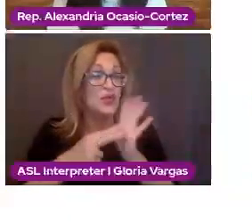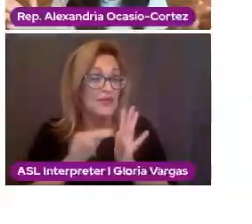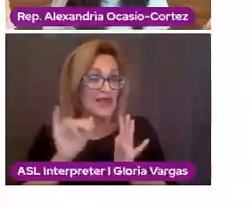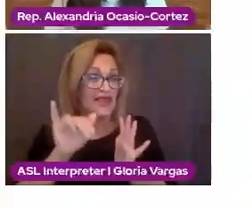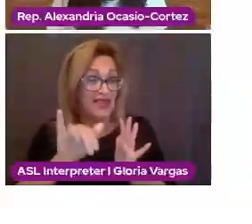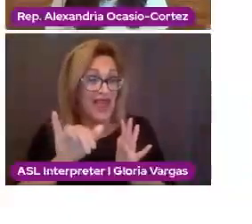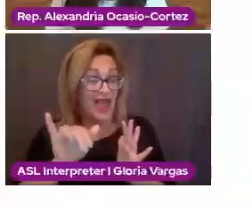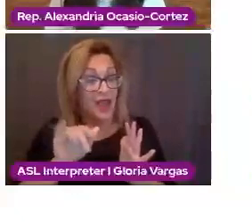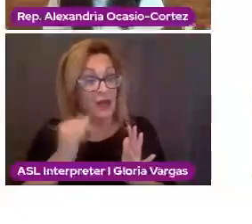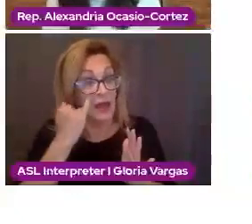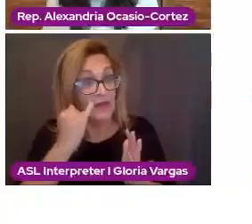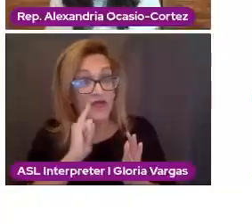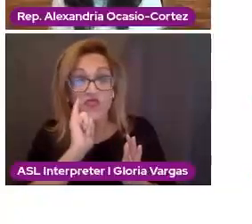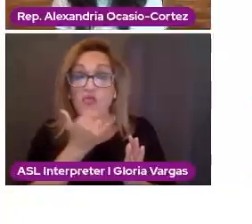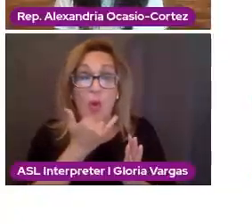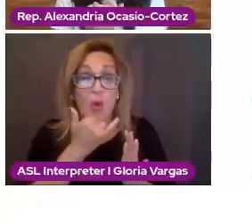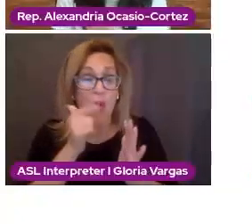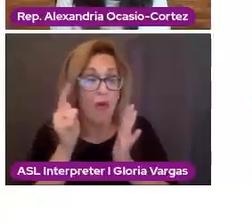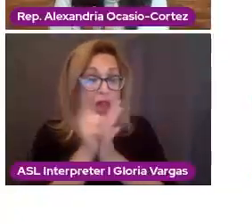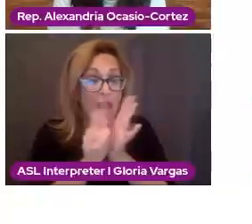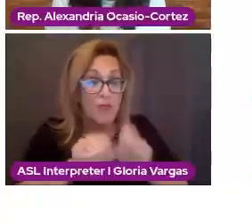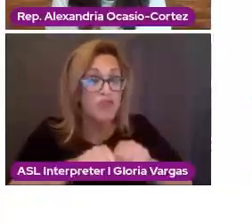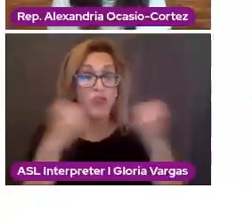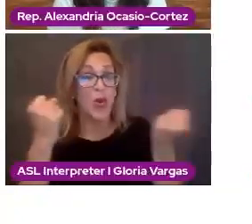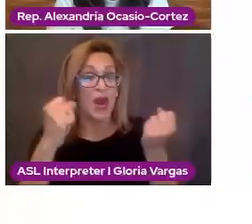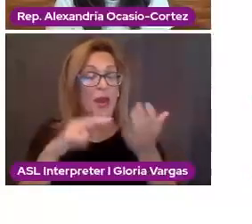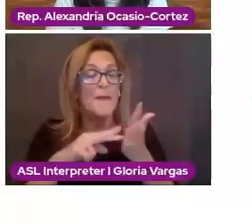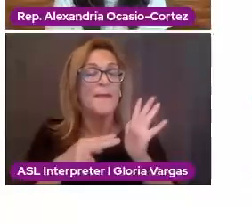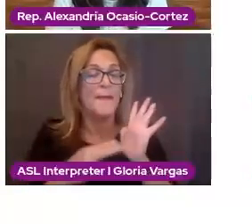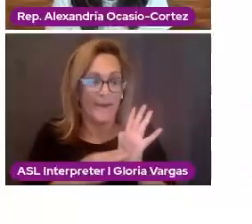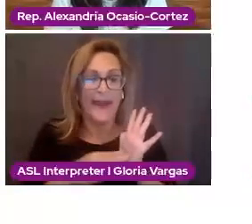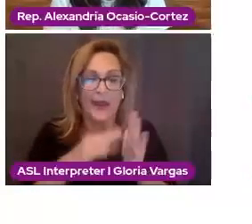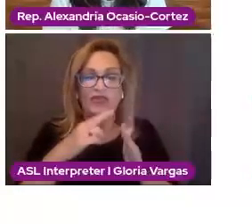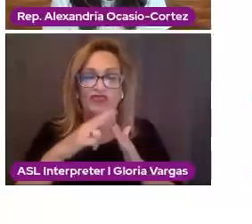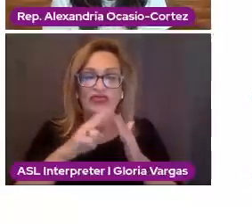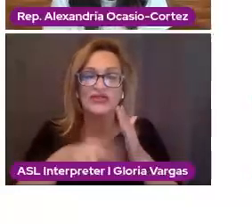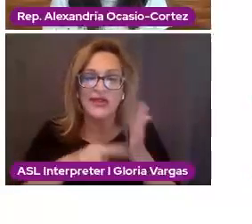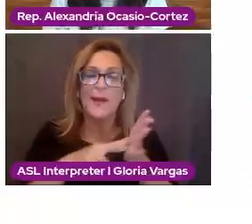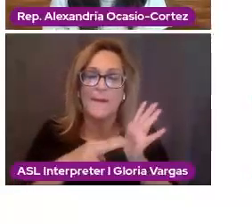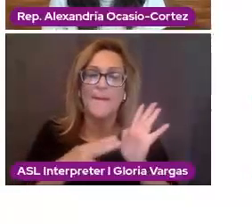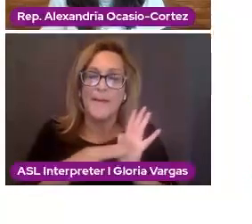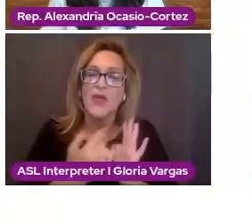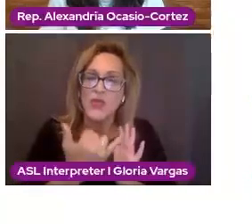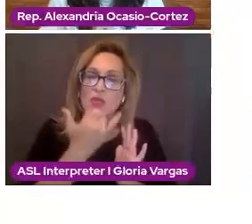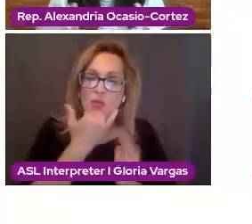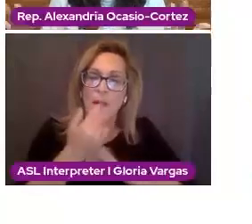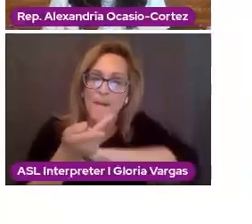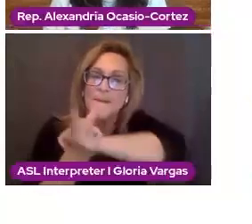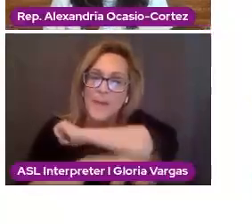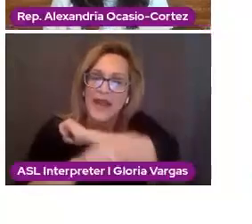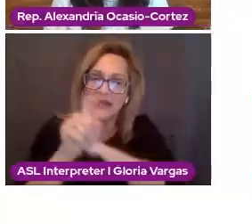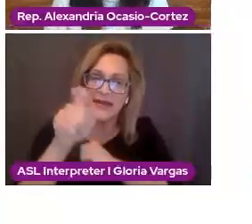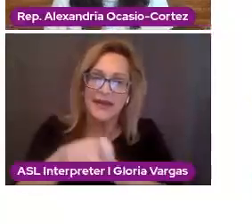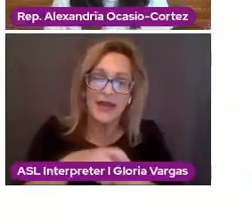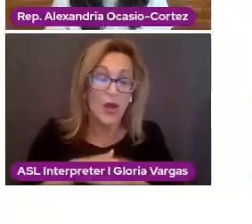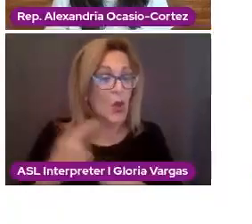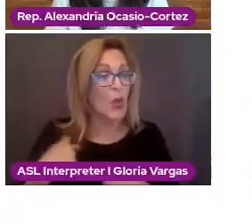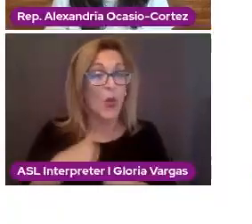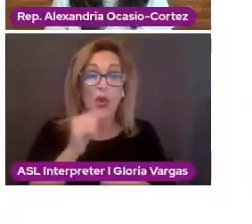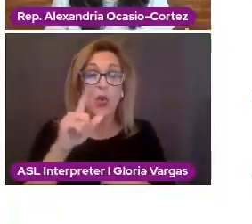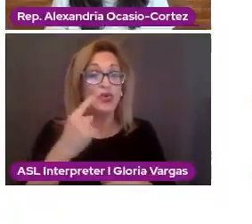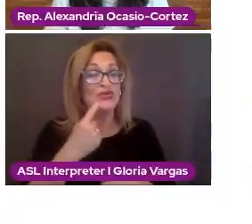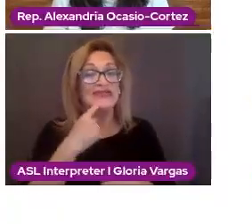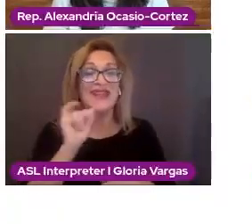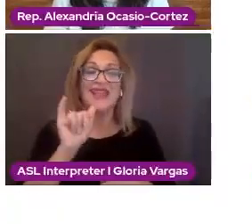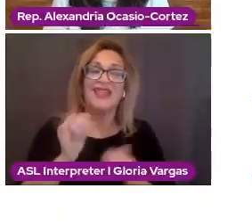consequences for such behavior. So, we don't say this as Republicans and we don't say this as Democrats. We say this as people who live in